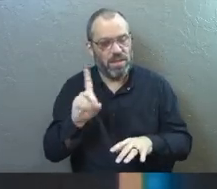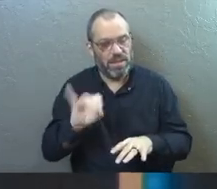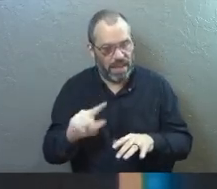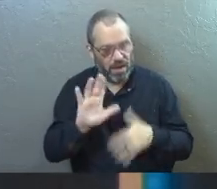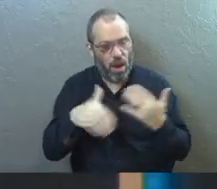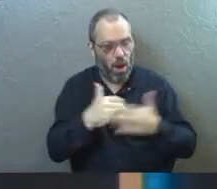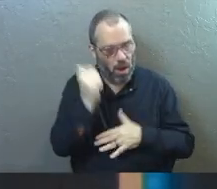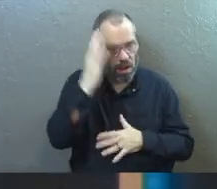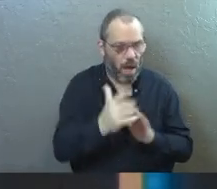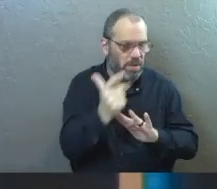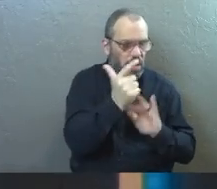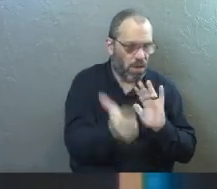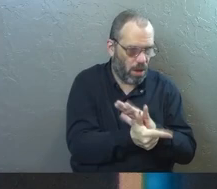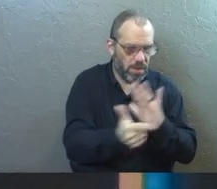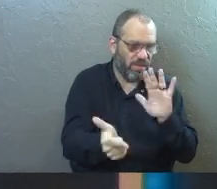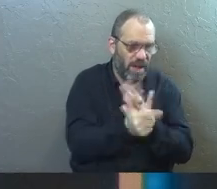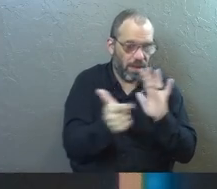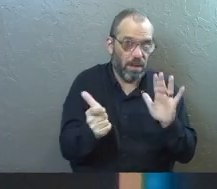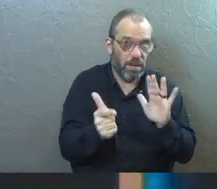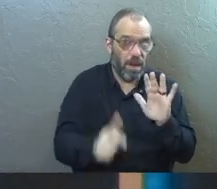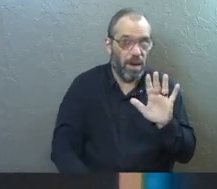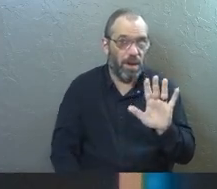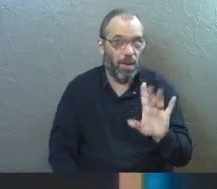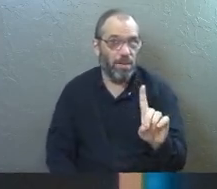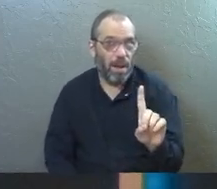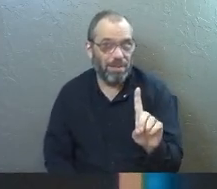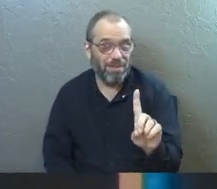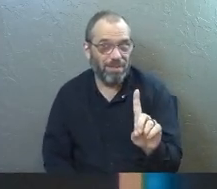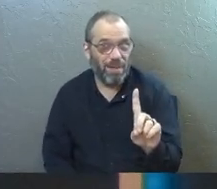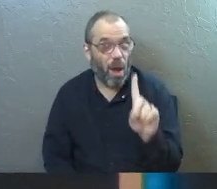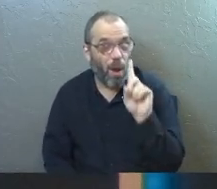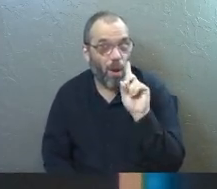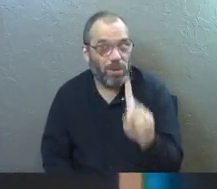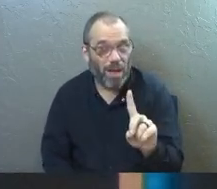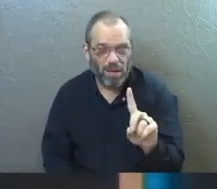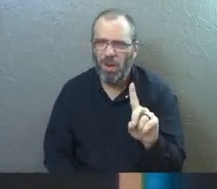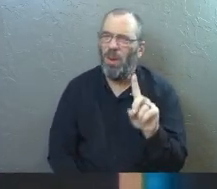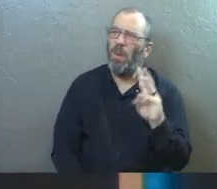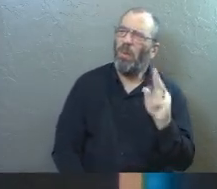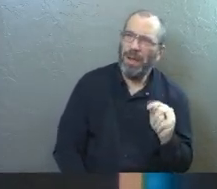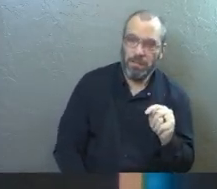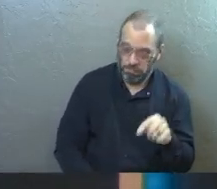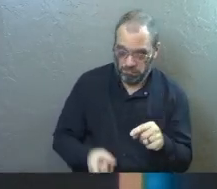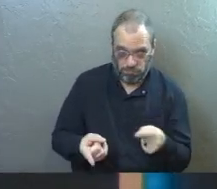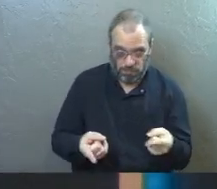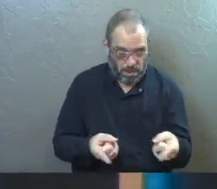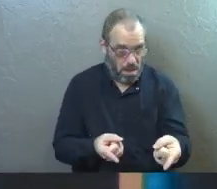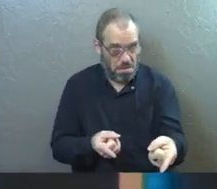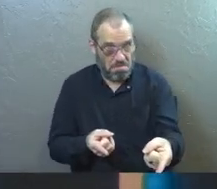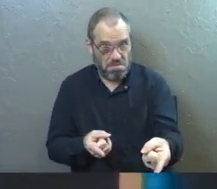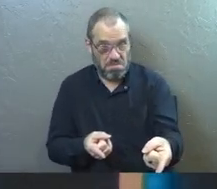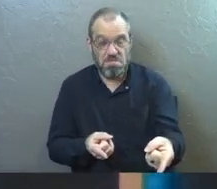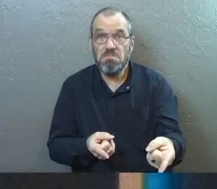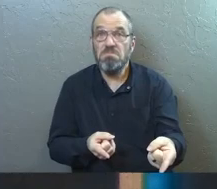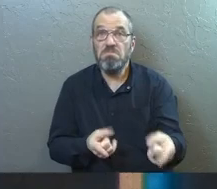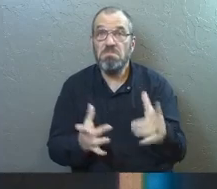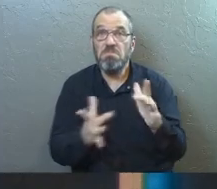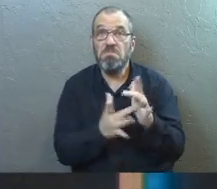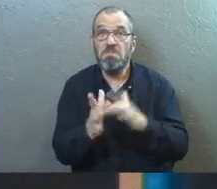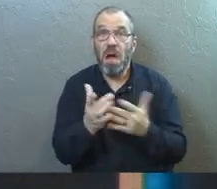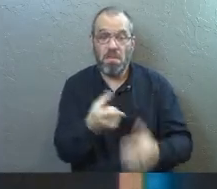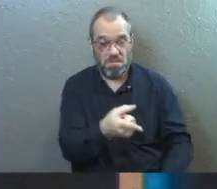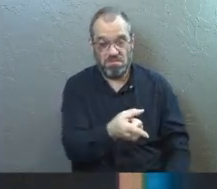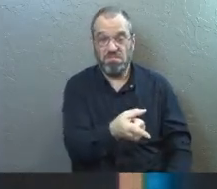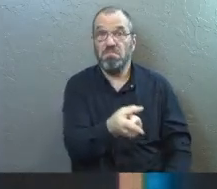laws. Yep. Pump the brakes, right? Like, that doesn't make sense. It's right there. It's real,